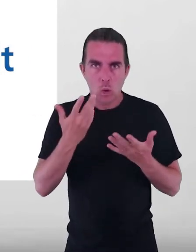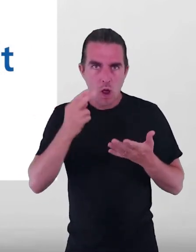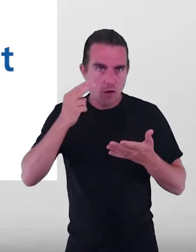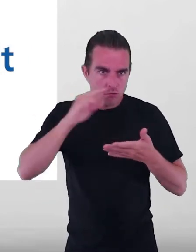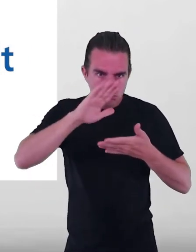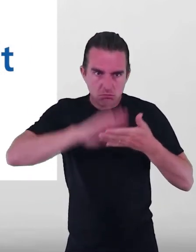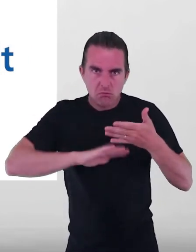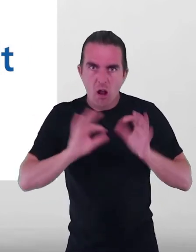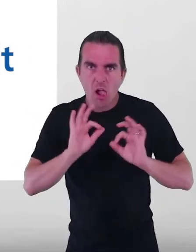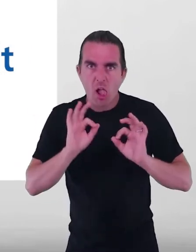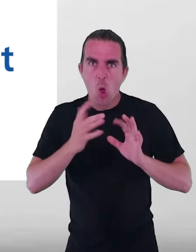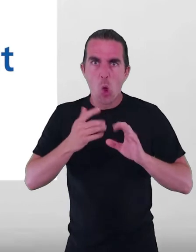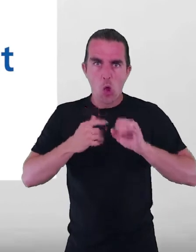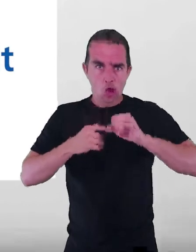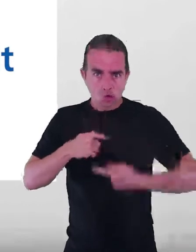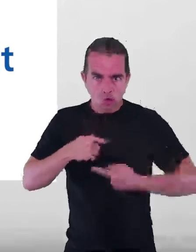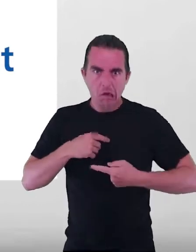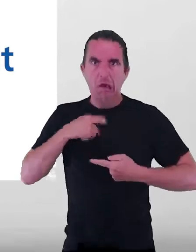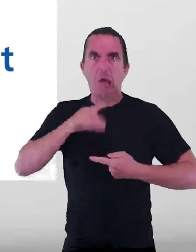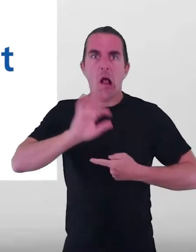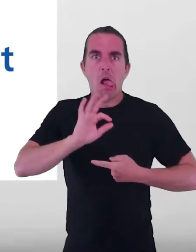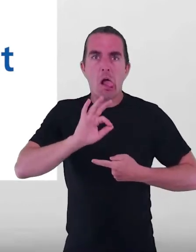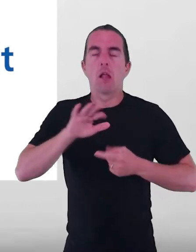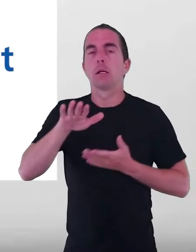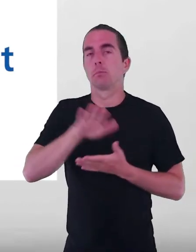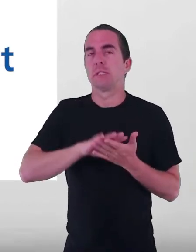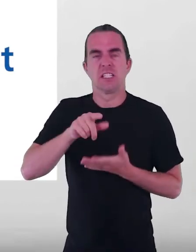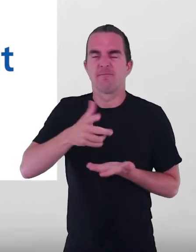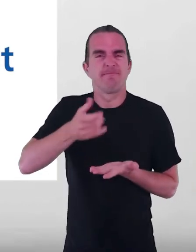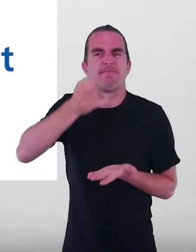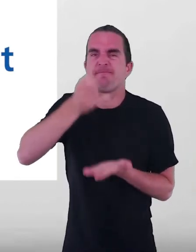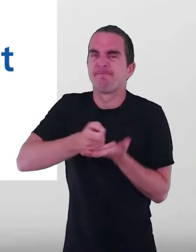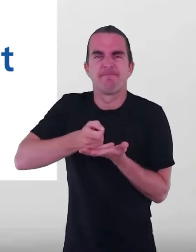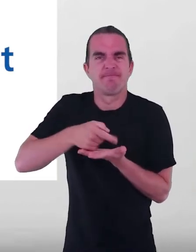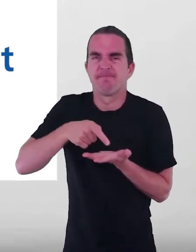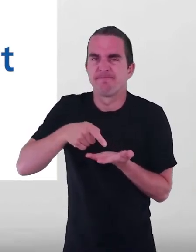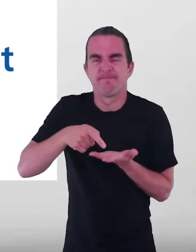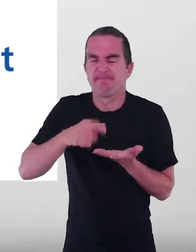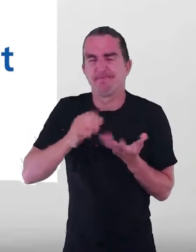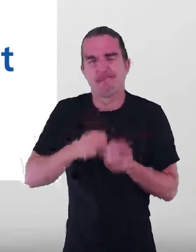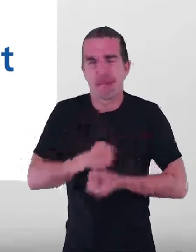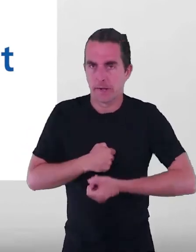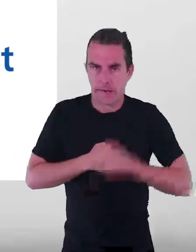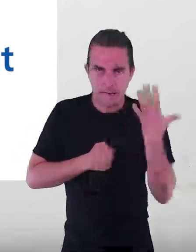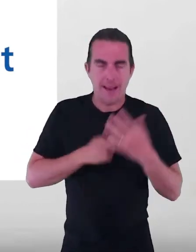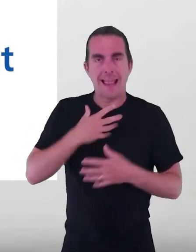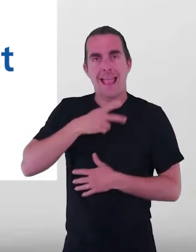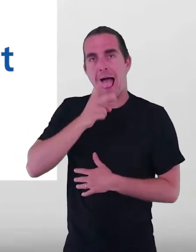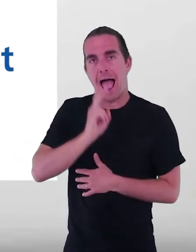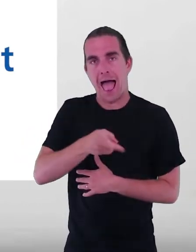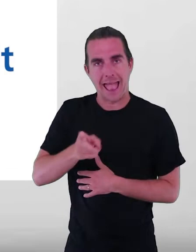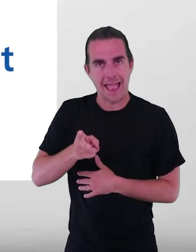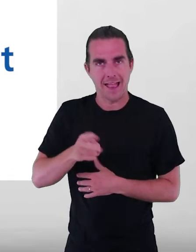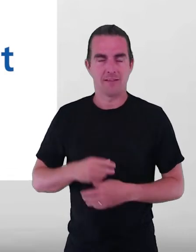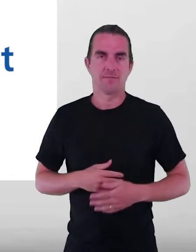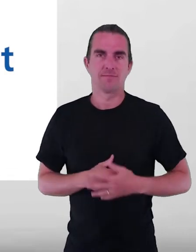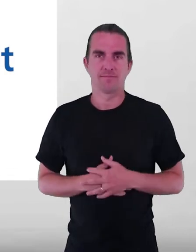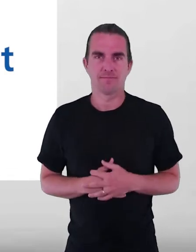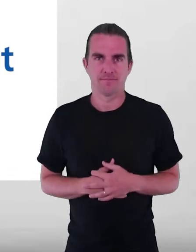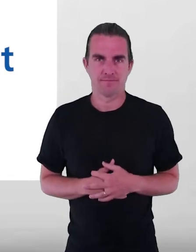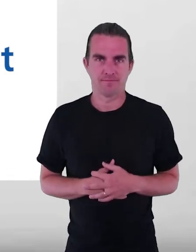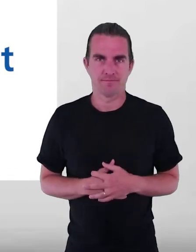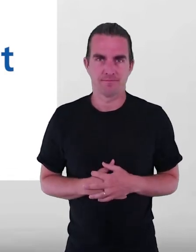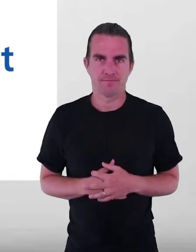within the result window after performing the test, the result is considered void. If you get a void result, perform a new